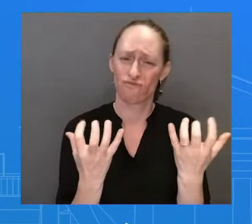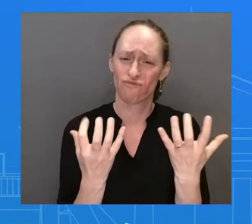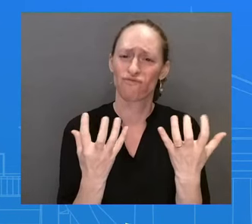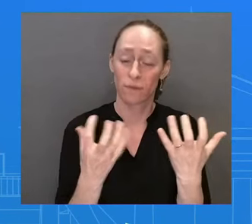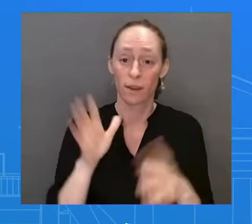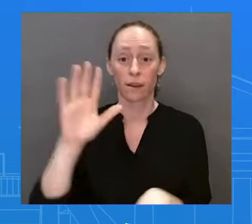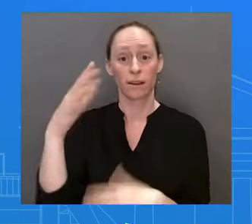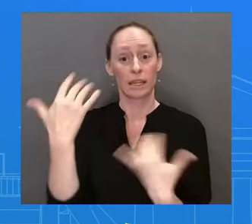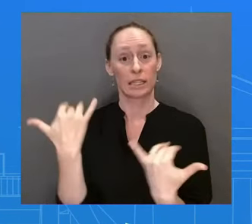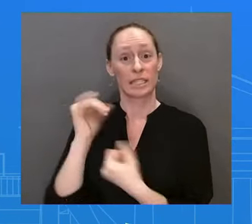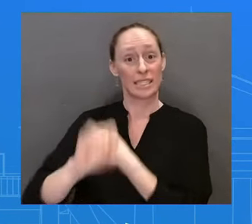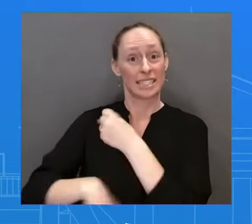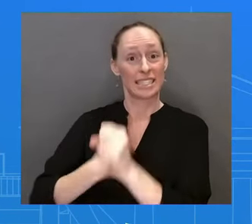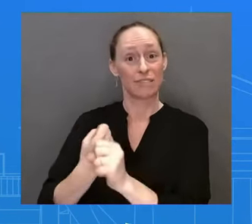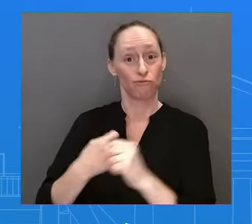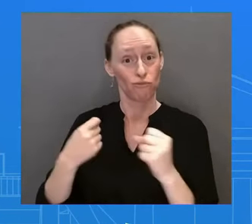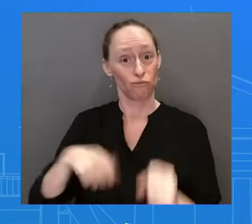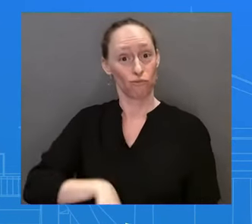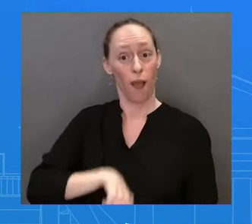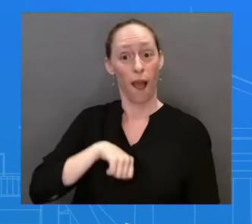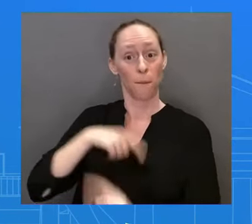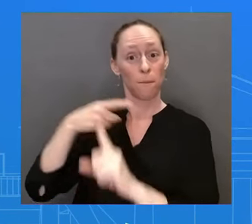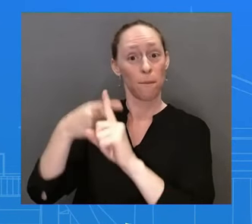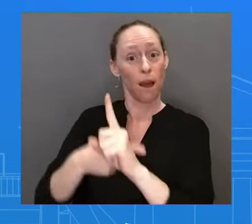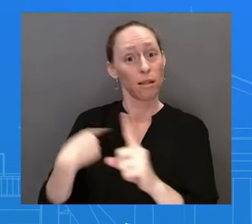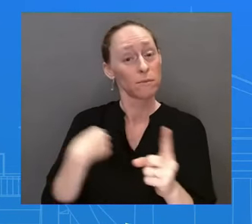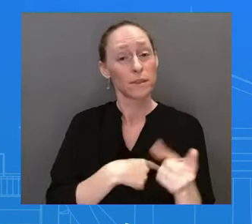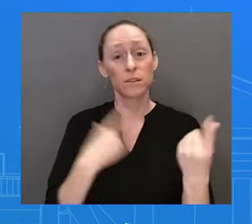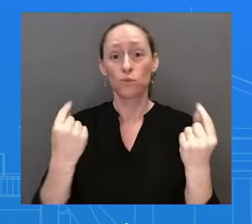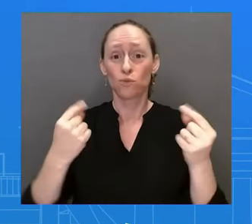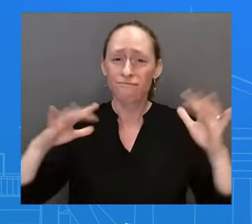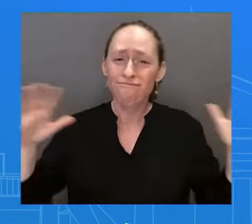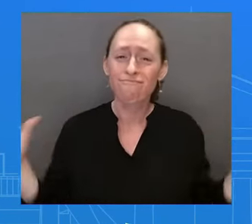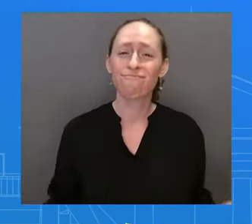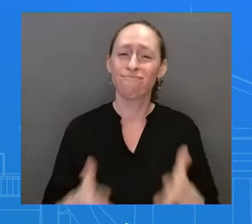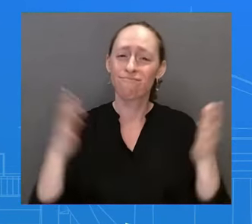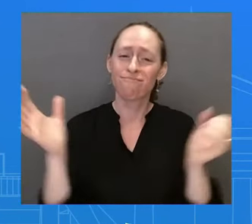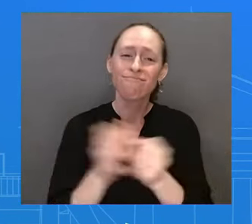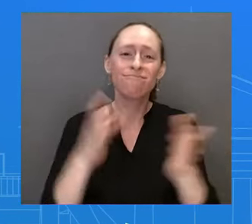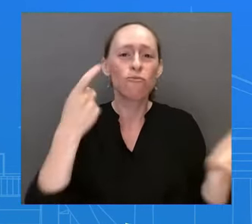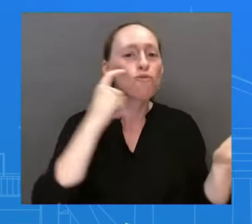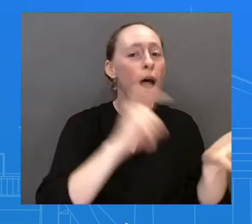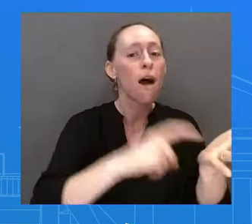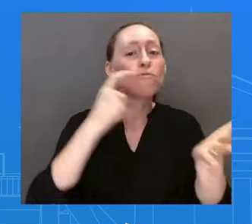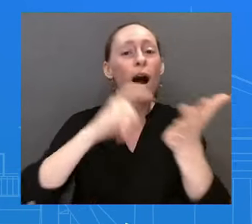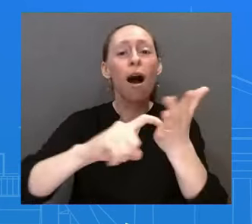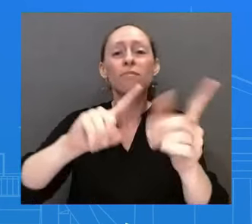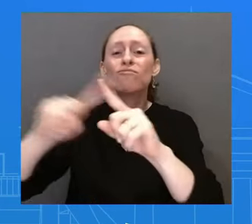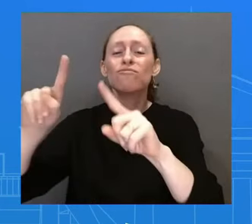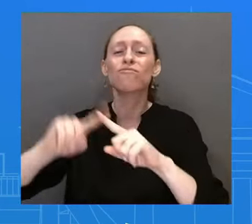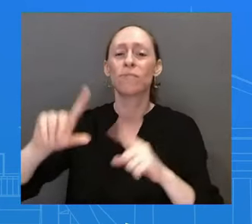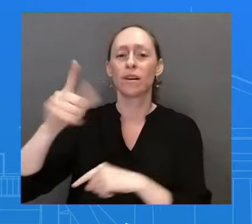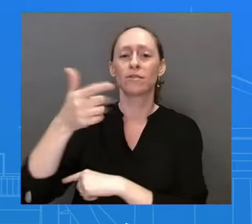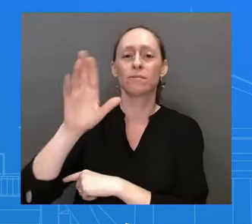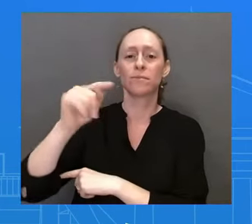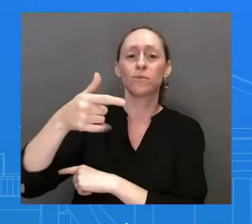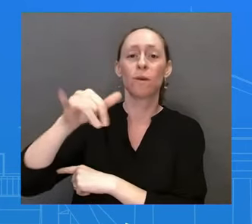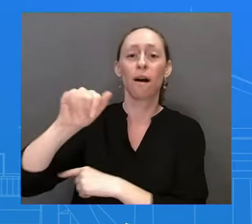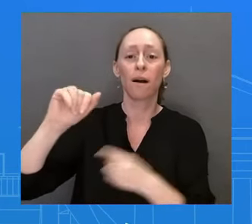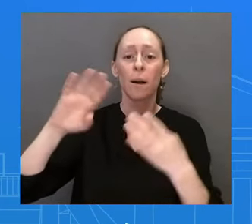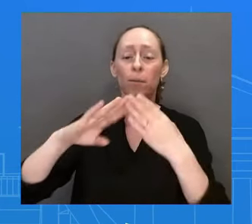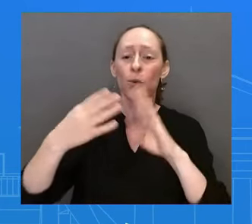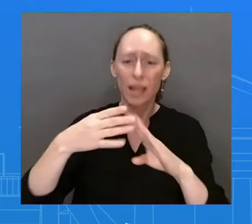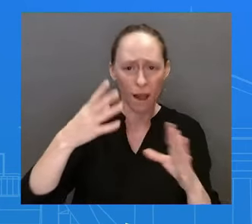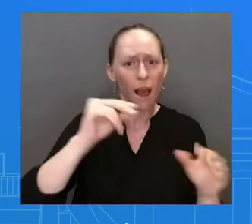honor the victims who aren't here with us today. Tomorrow, the House will mark up the GOP tax scam